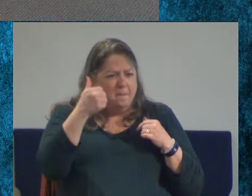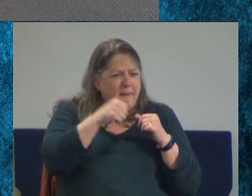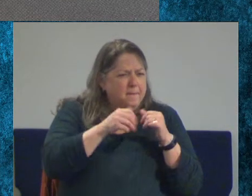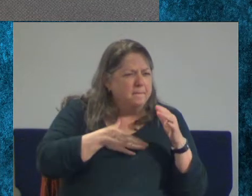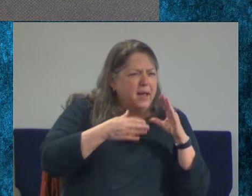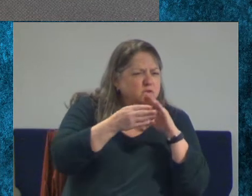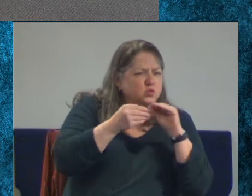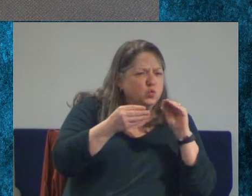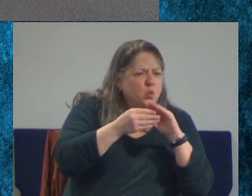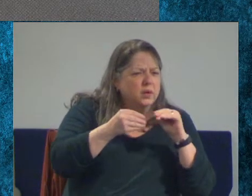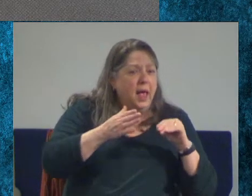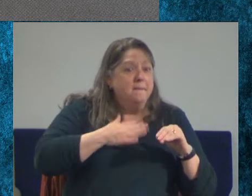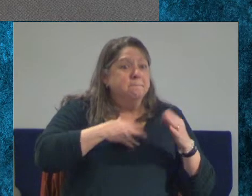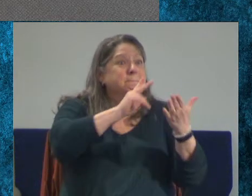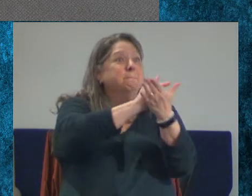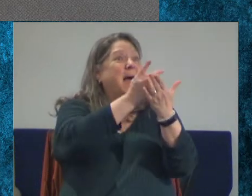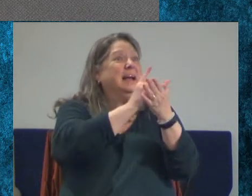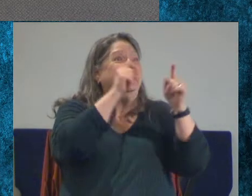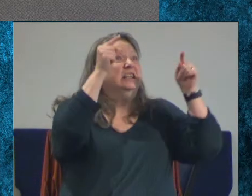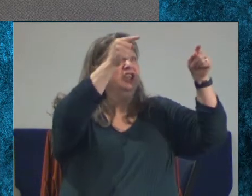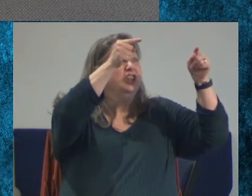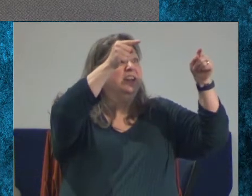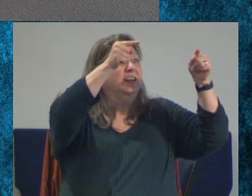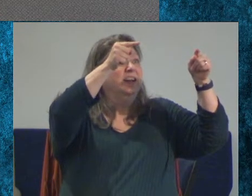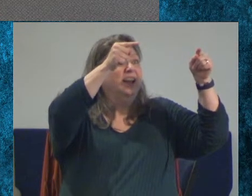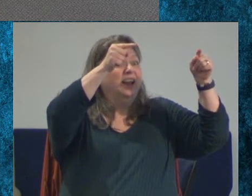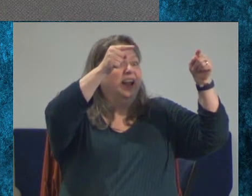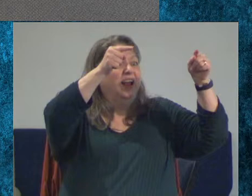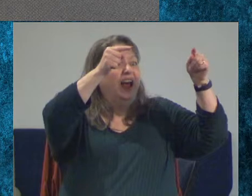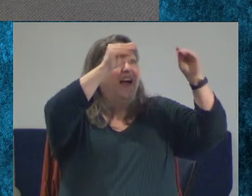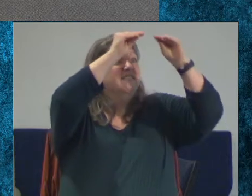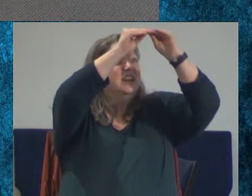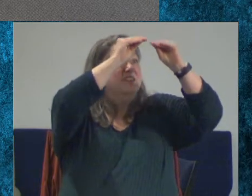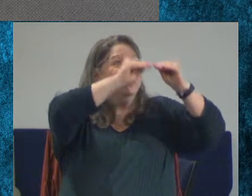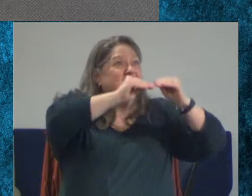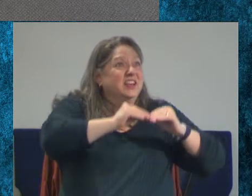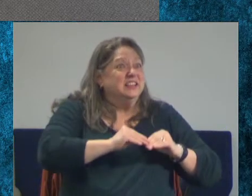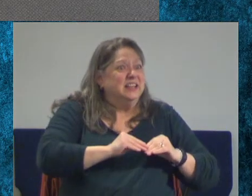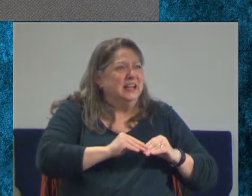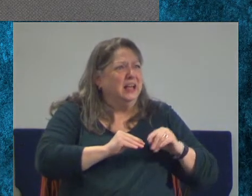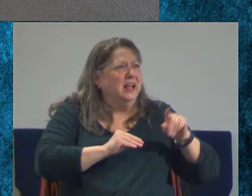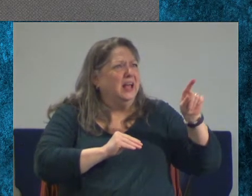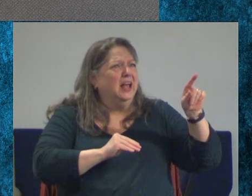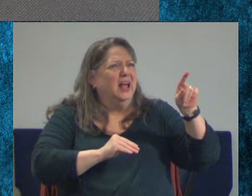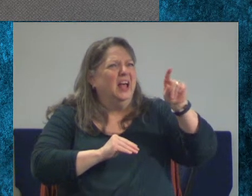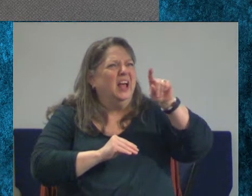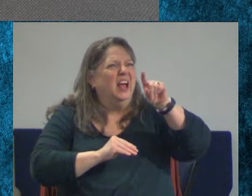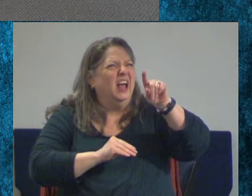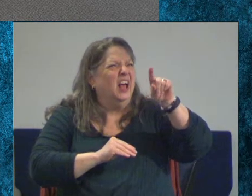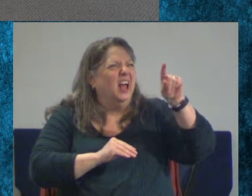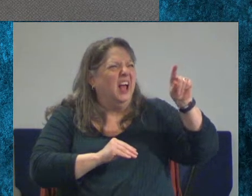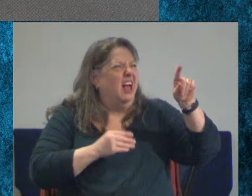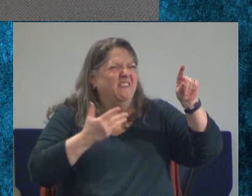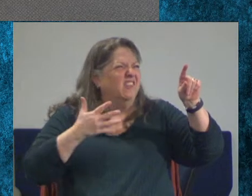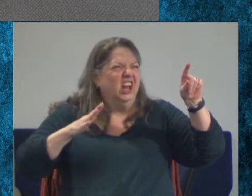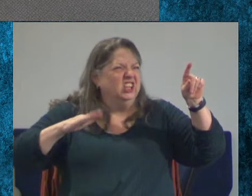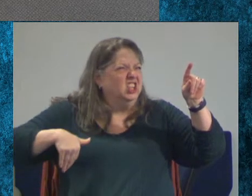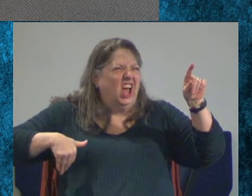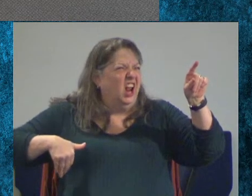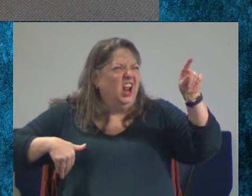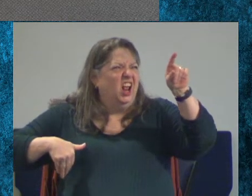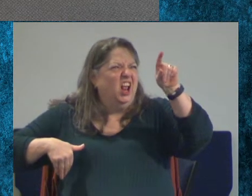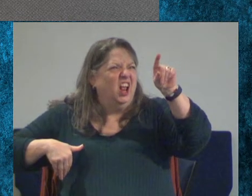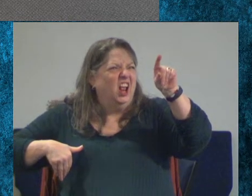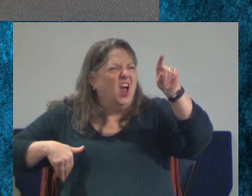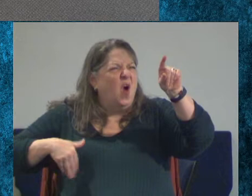day. And we knew it just like that. I walked into the first thing I see is this gap. What in the